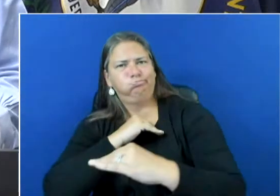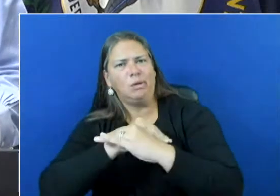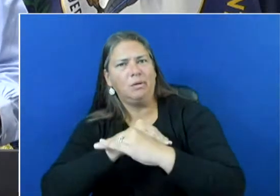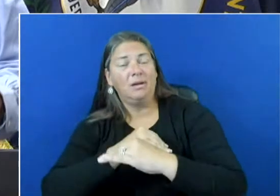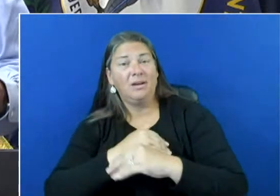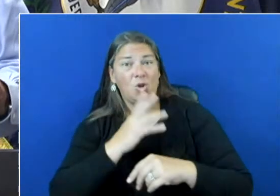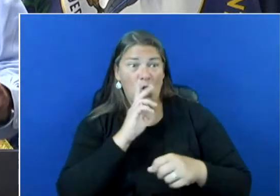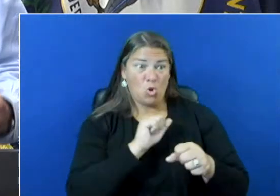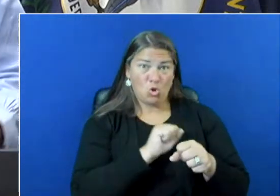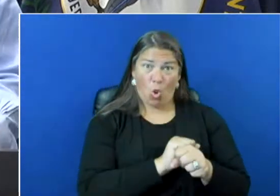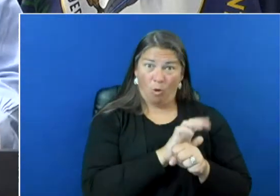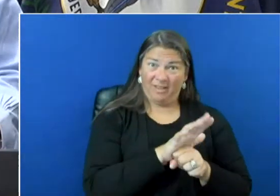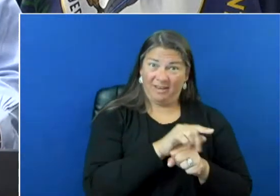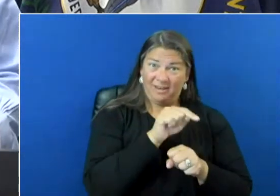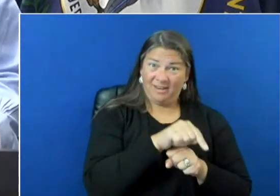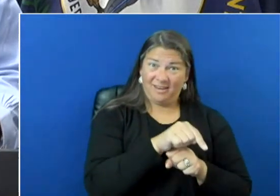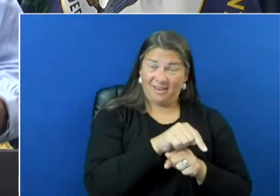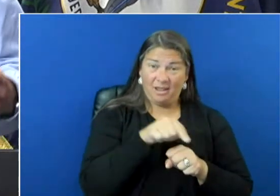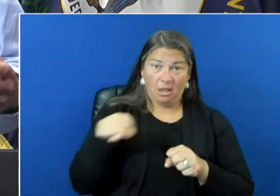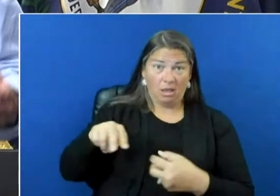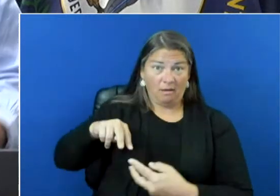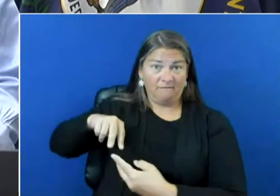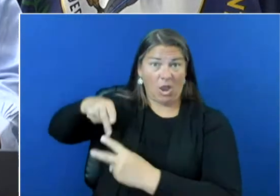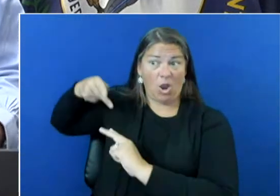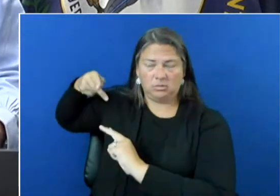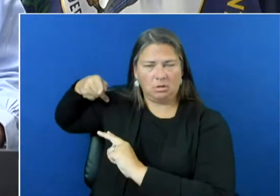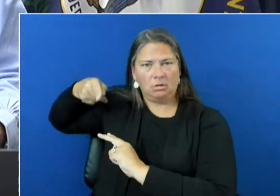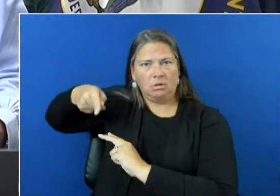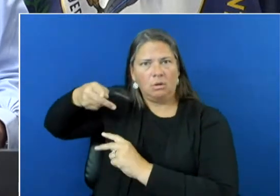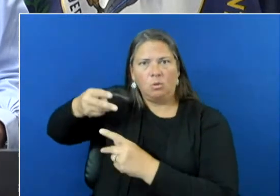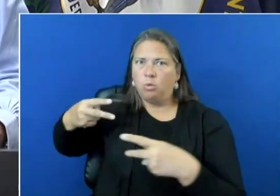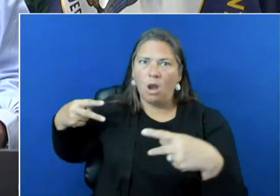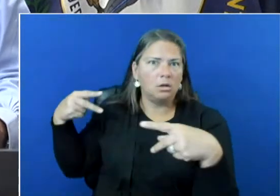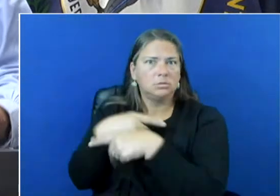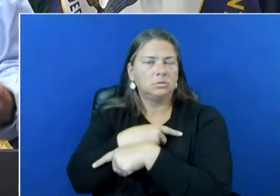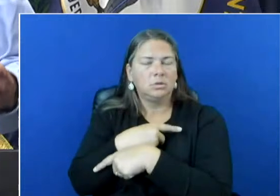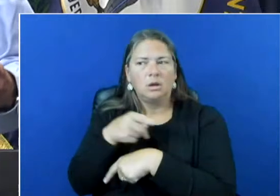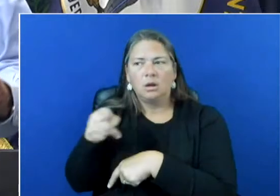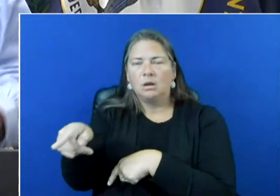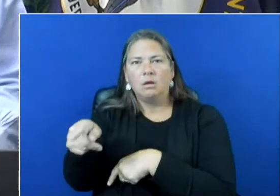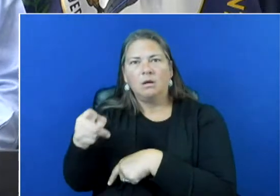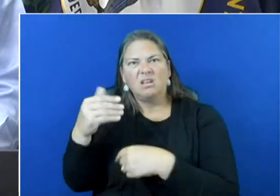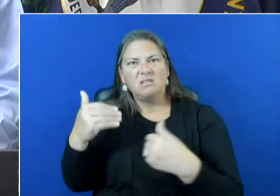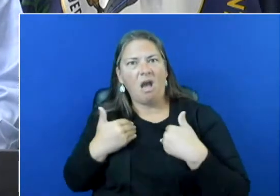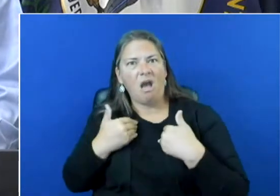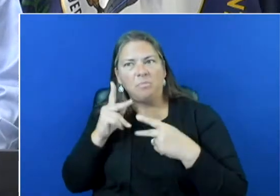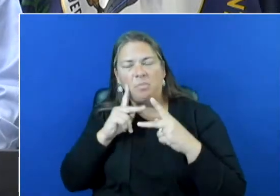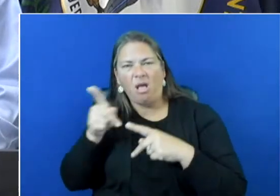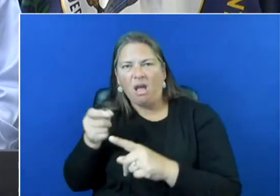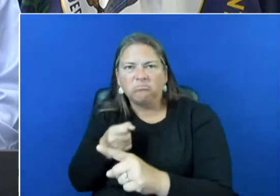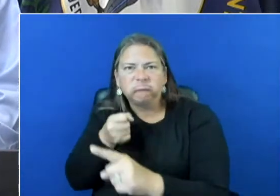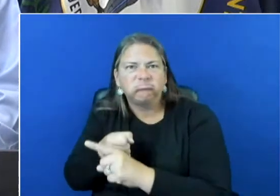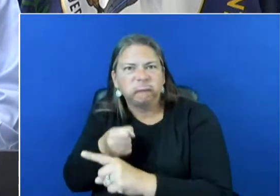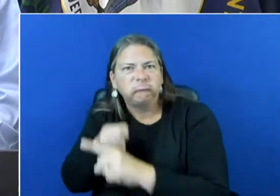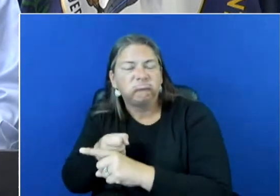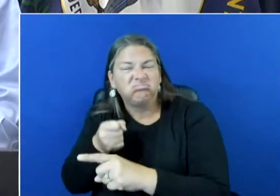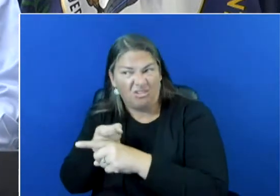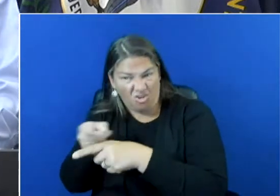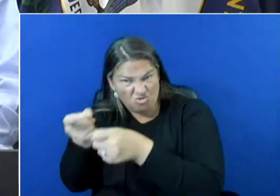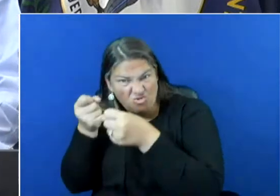seen, that is impacting younger people, that will fill up our hospitals, and is entirely avoidable.